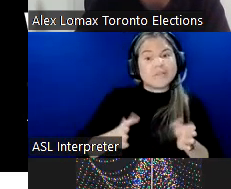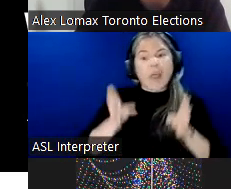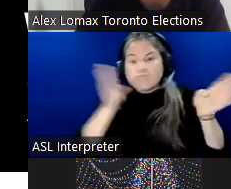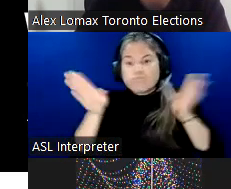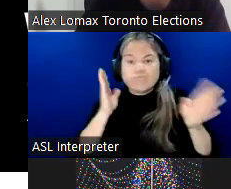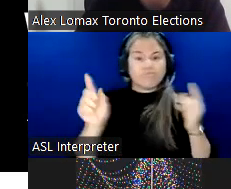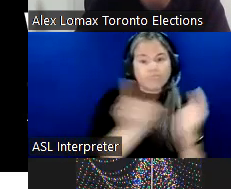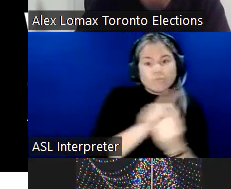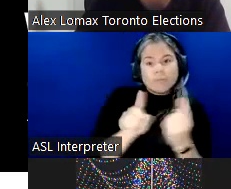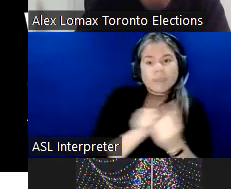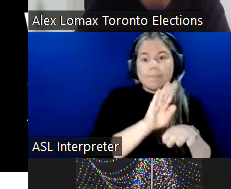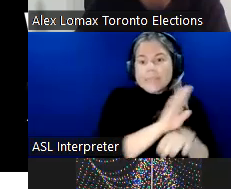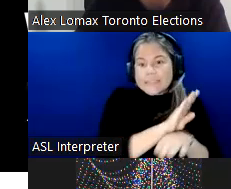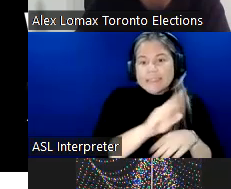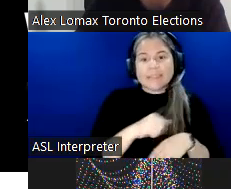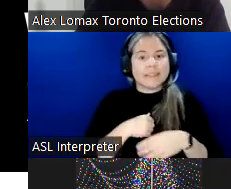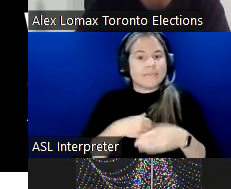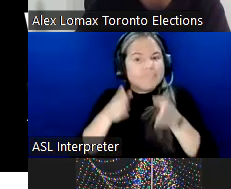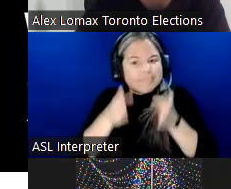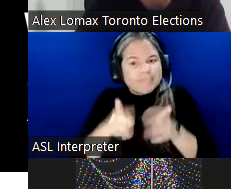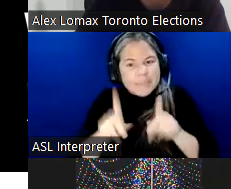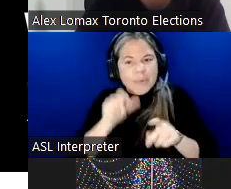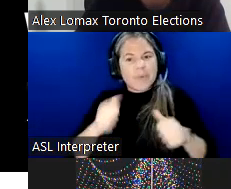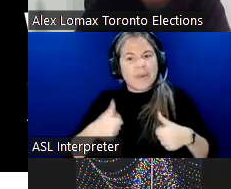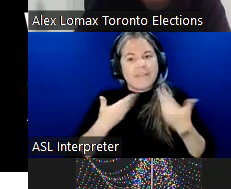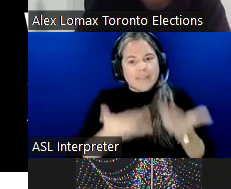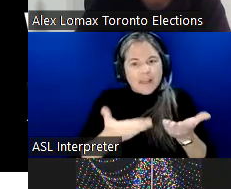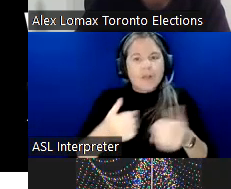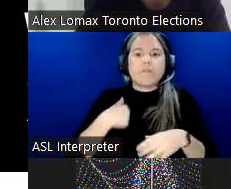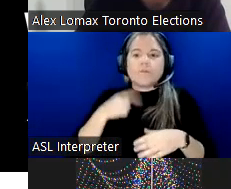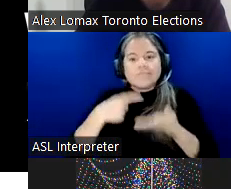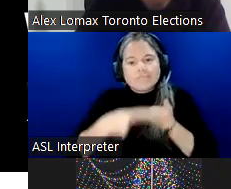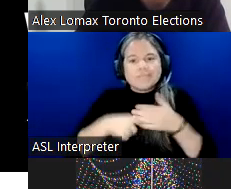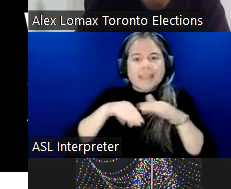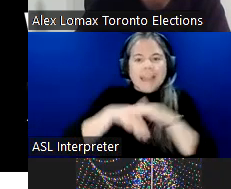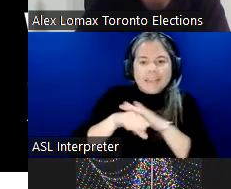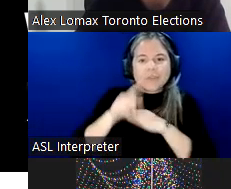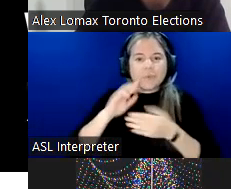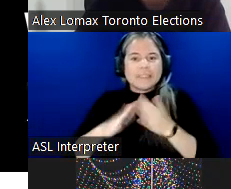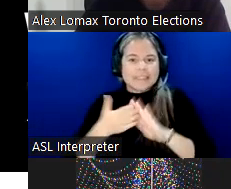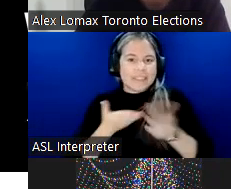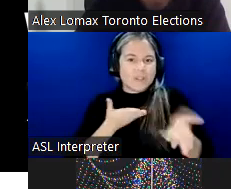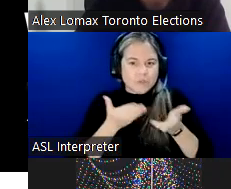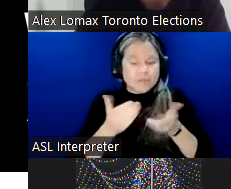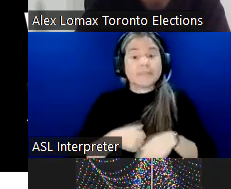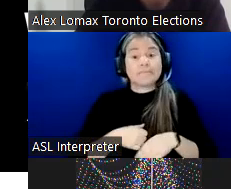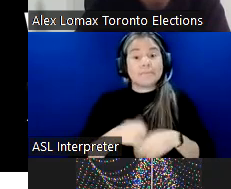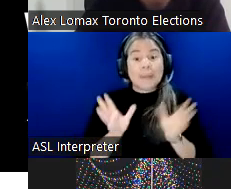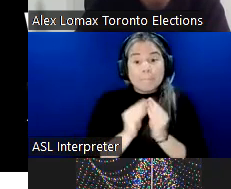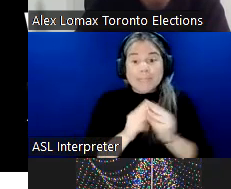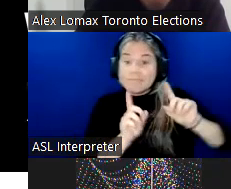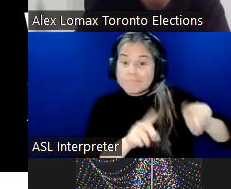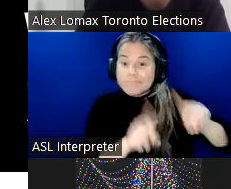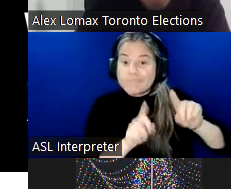and community groups about city programs and access to city services. They attend city council and committee meetings. They sit on boards of